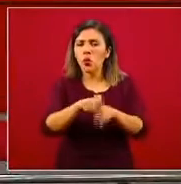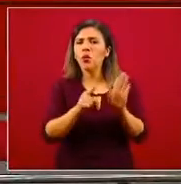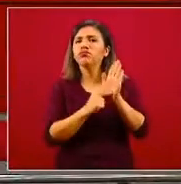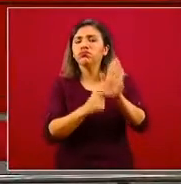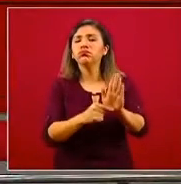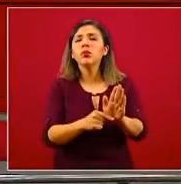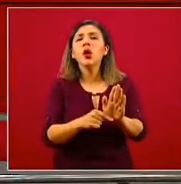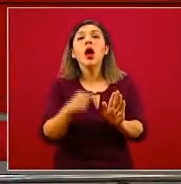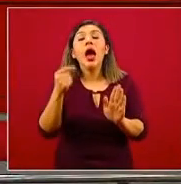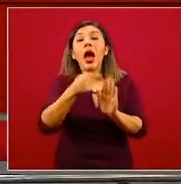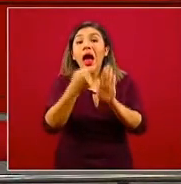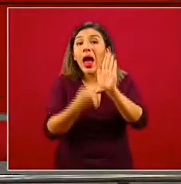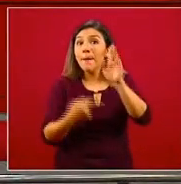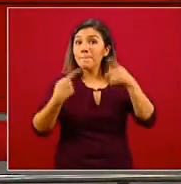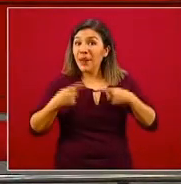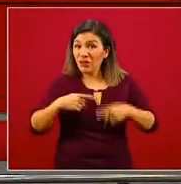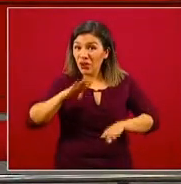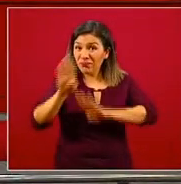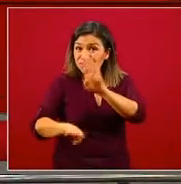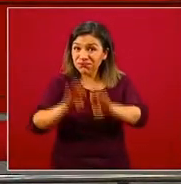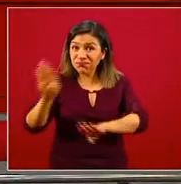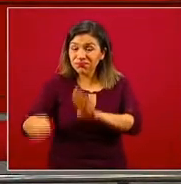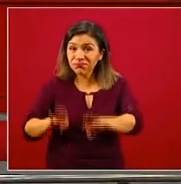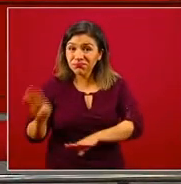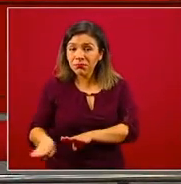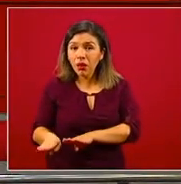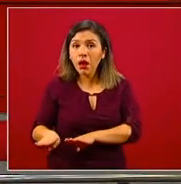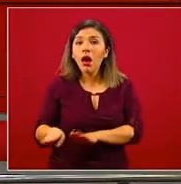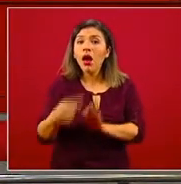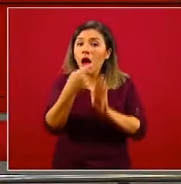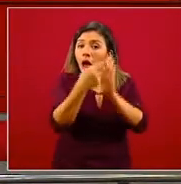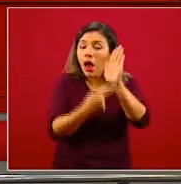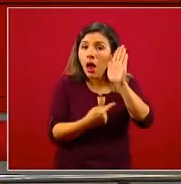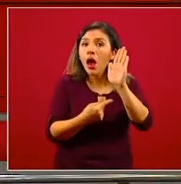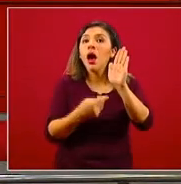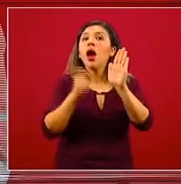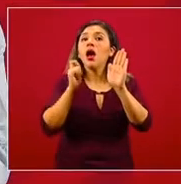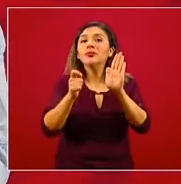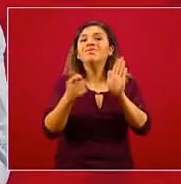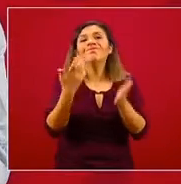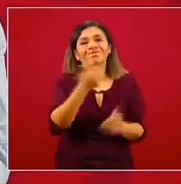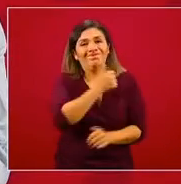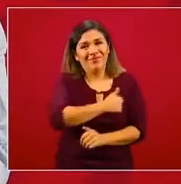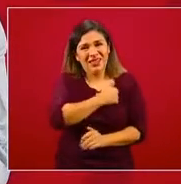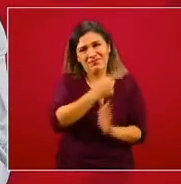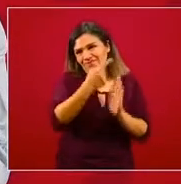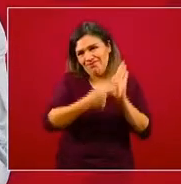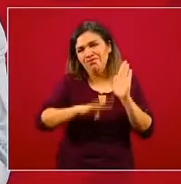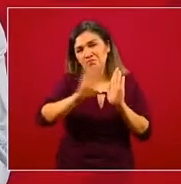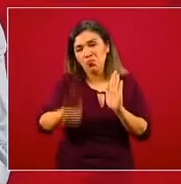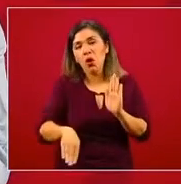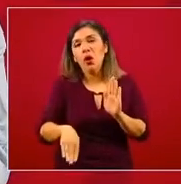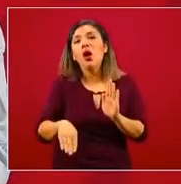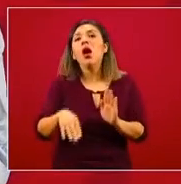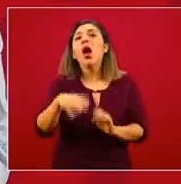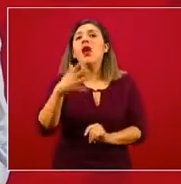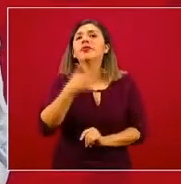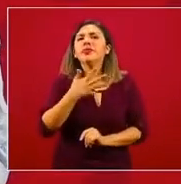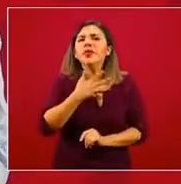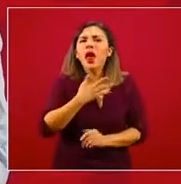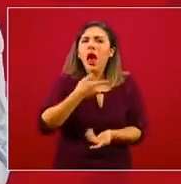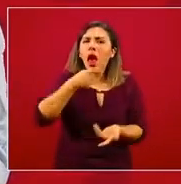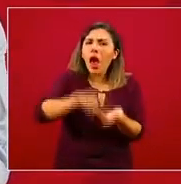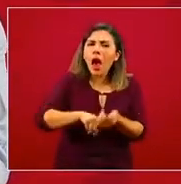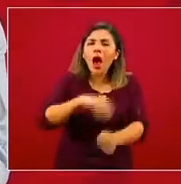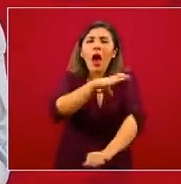this tomorrow. proporción o el We porcentaje de can personas share the que ratio or the entre el grupo de percentage los que of desafortunadamente people fallecieron tienen amongst the group